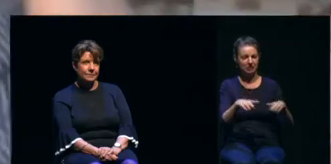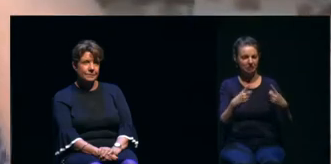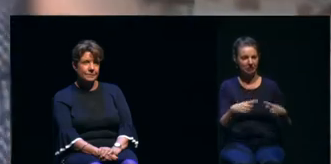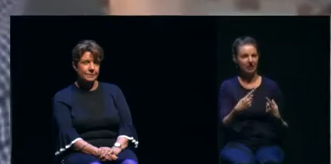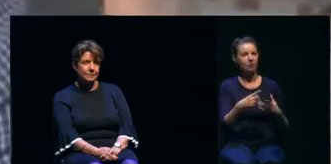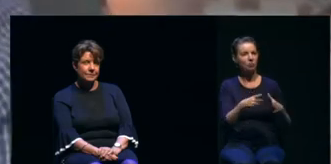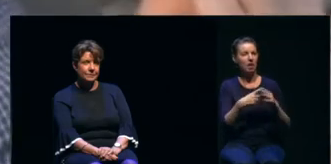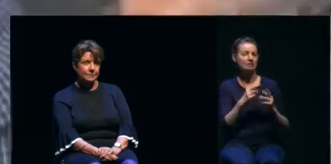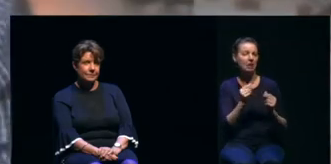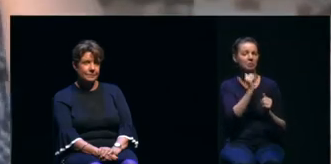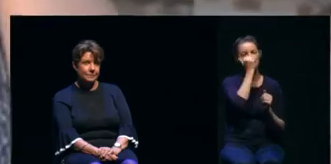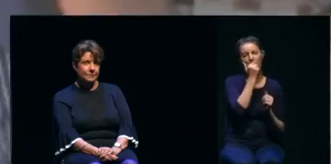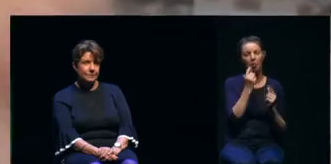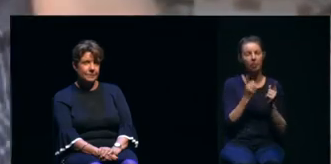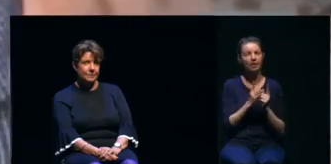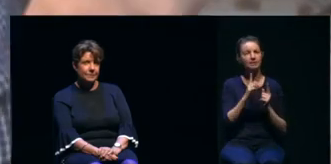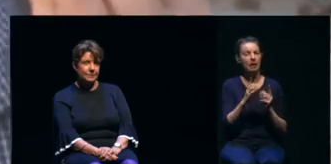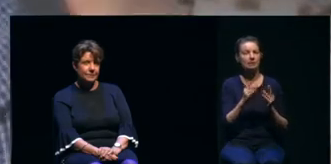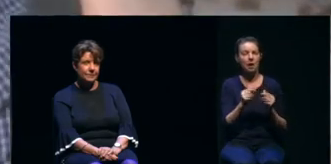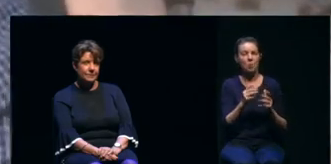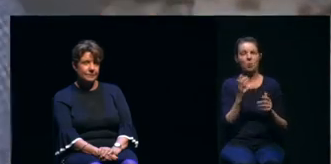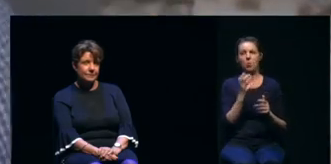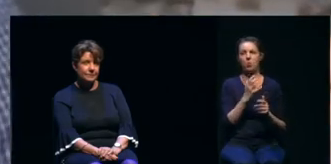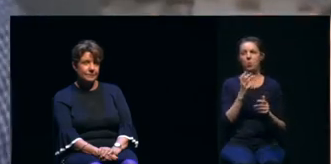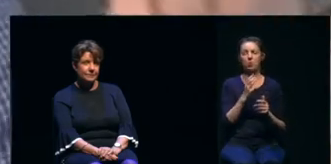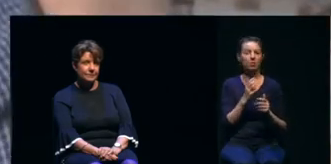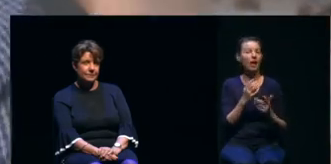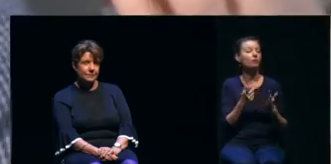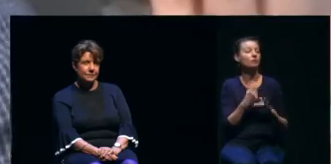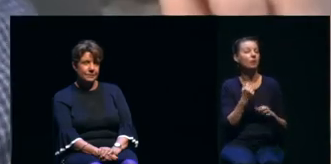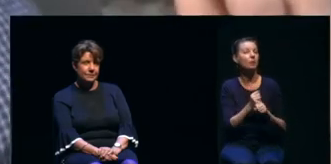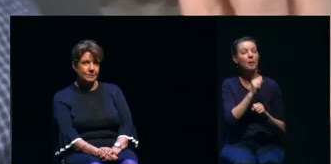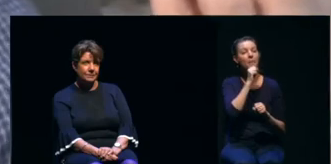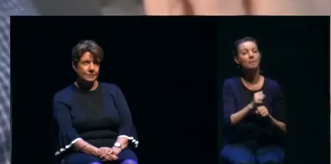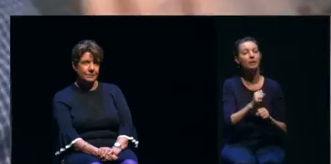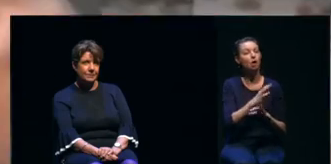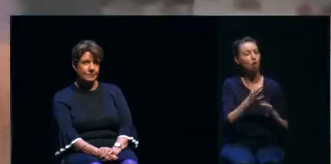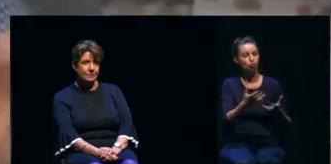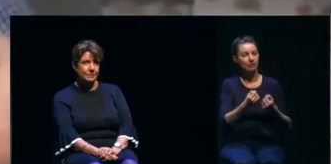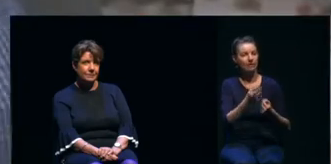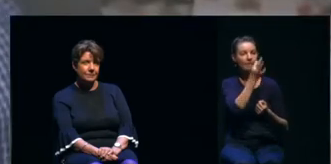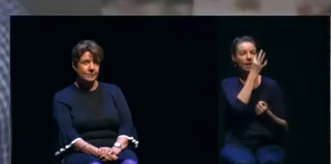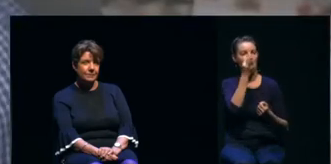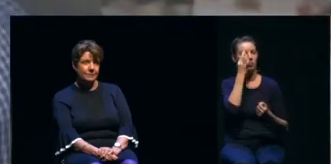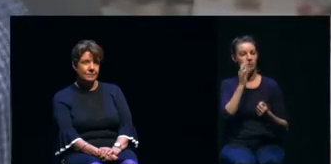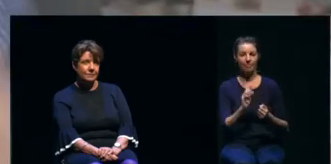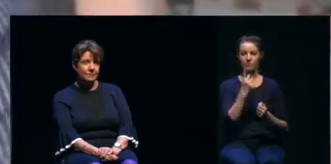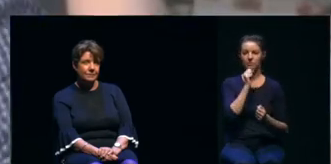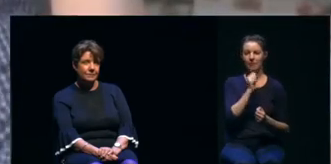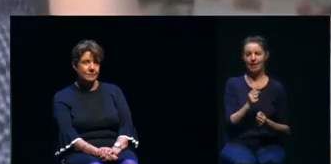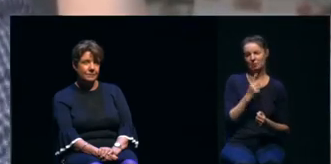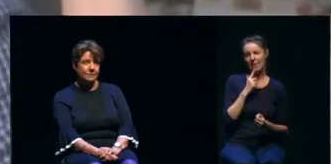quite small, but kind of eventually blew my mind. Like, for instance, men don't get flowers. And the first guy who said that to me, I was